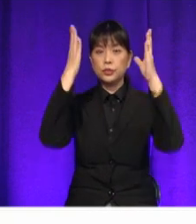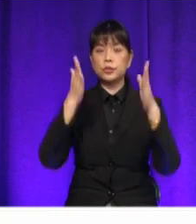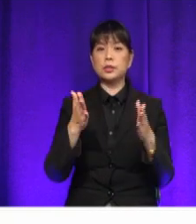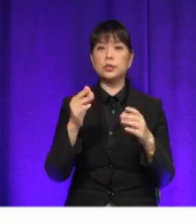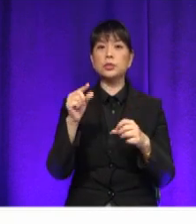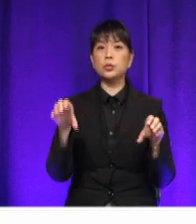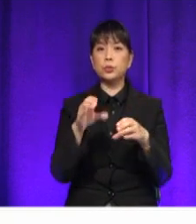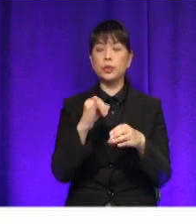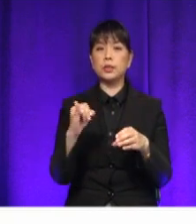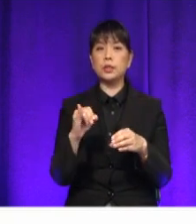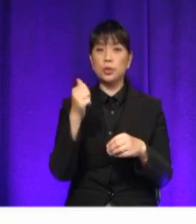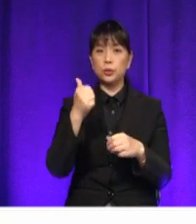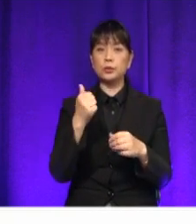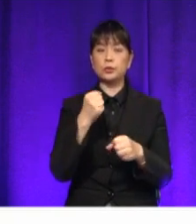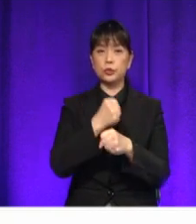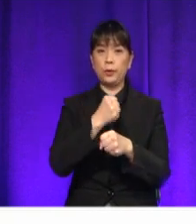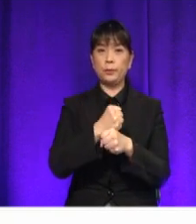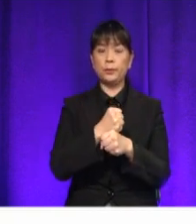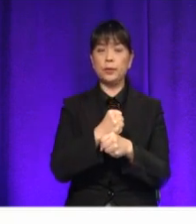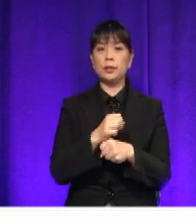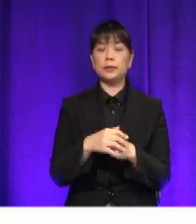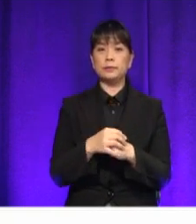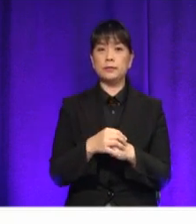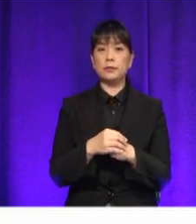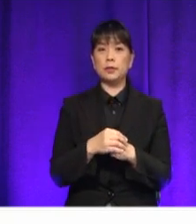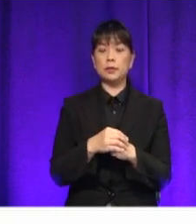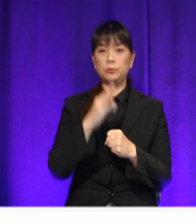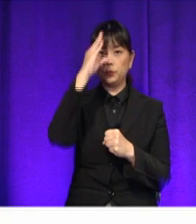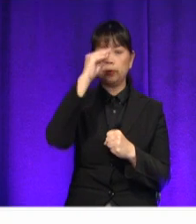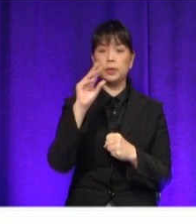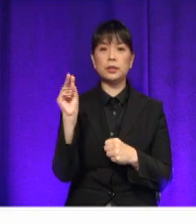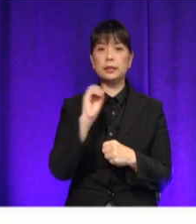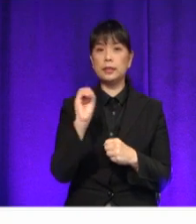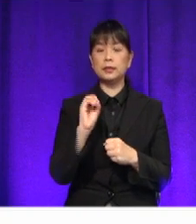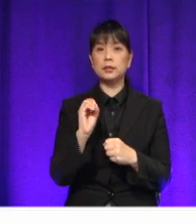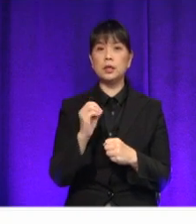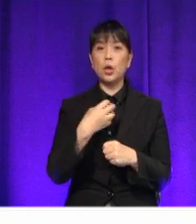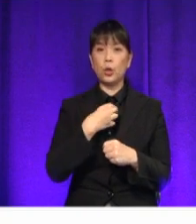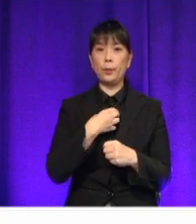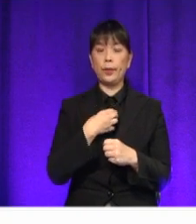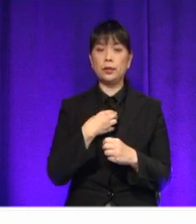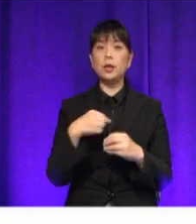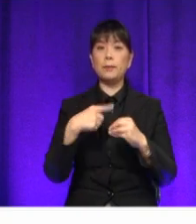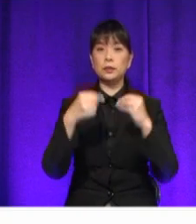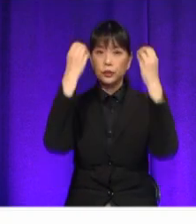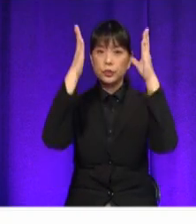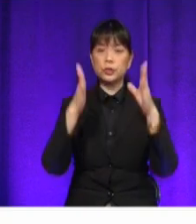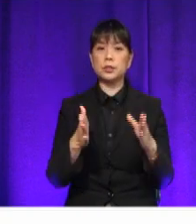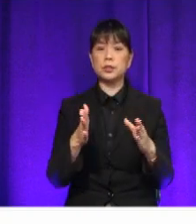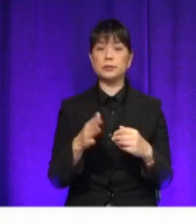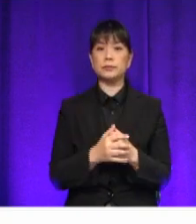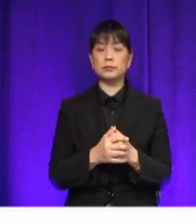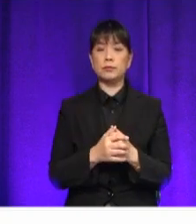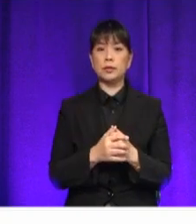job. Neither of my boys have ever complained about the teachers or the organisation of the school. They will be